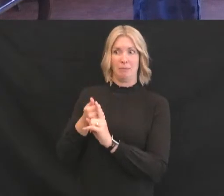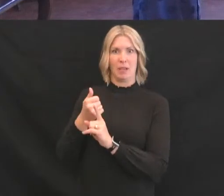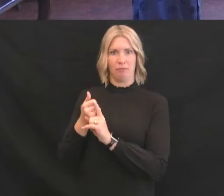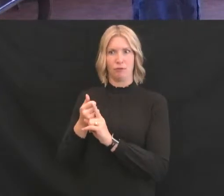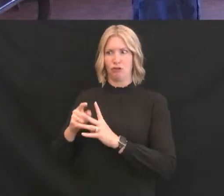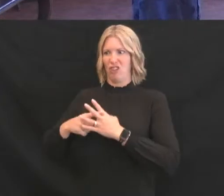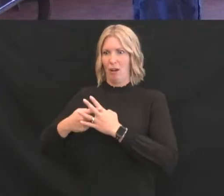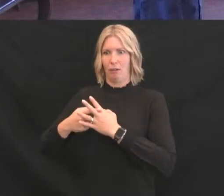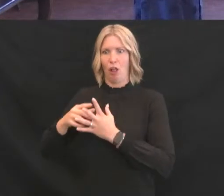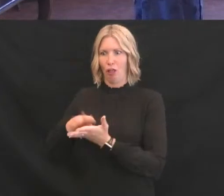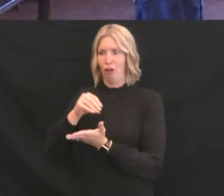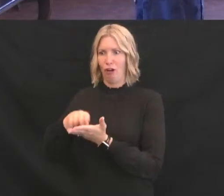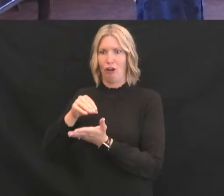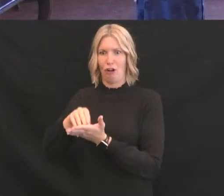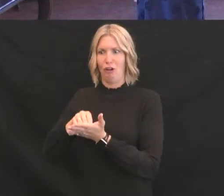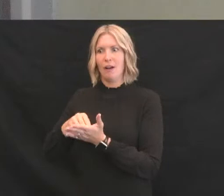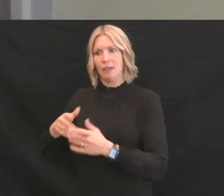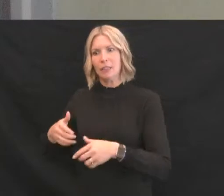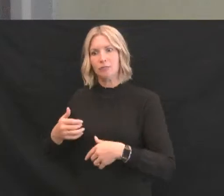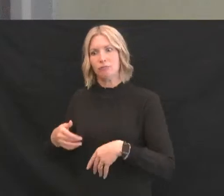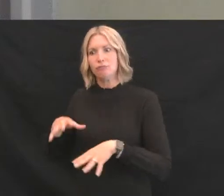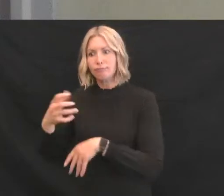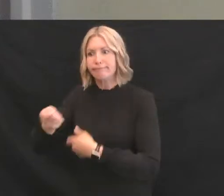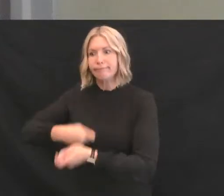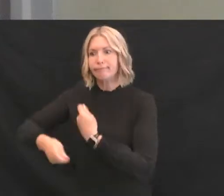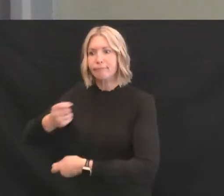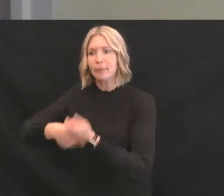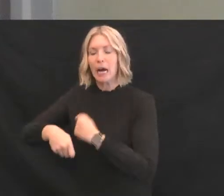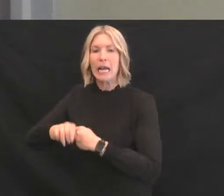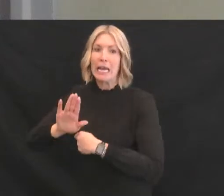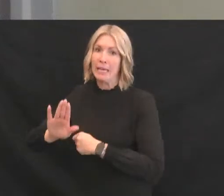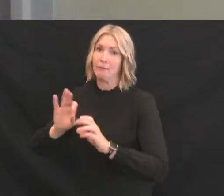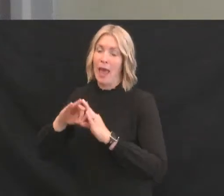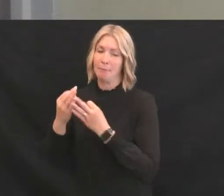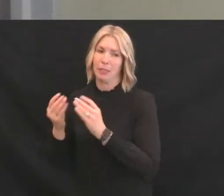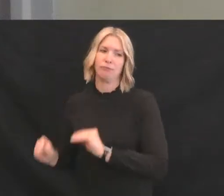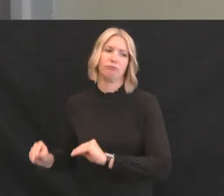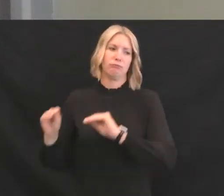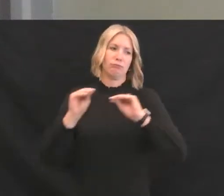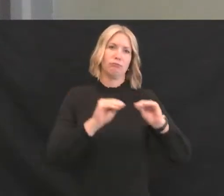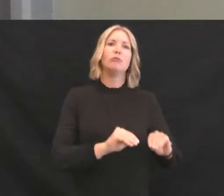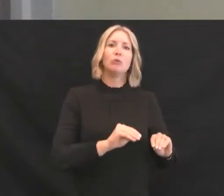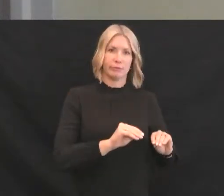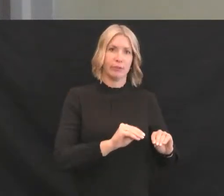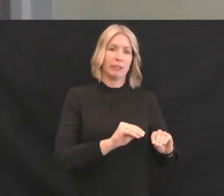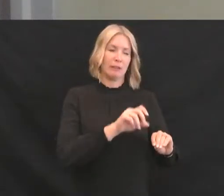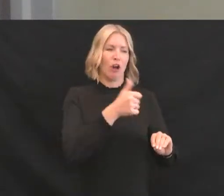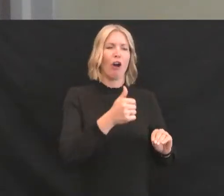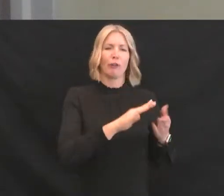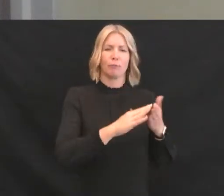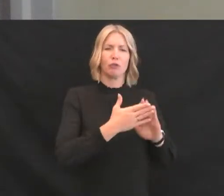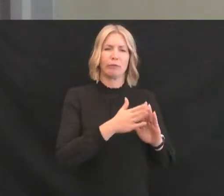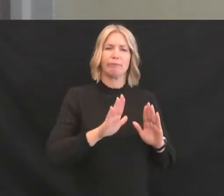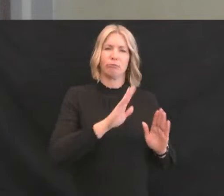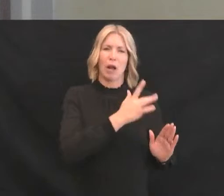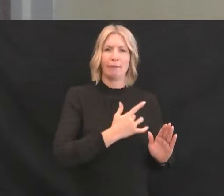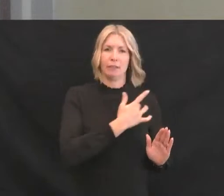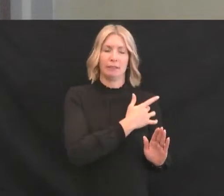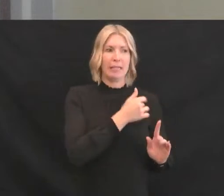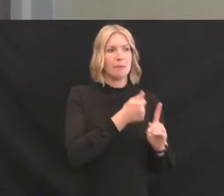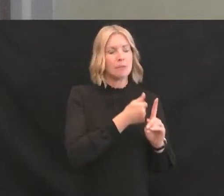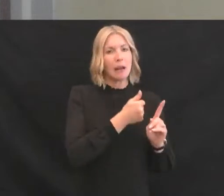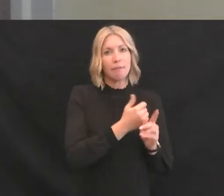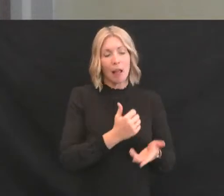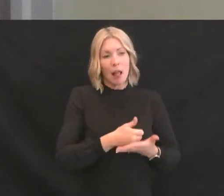resettled from a northern community in the province. In the early 1950s, He fished with his father and grandfather in the Gulf of